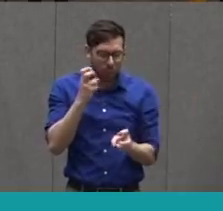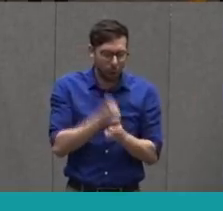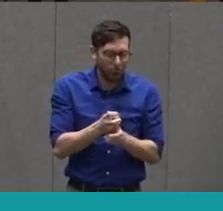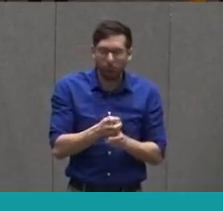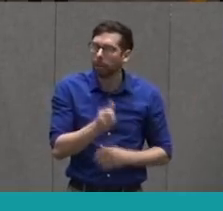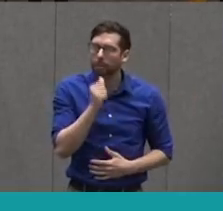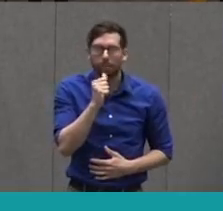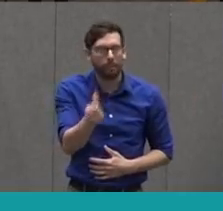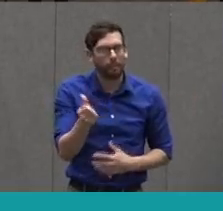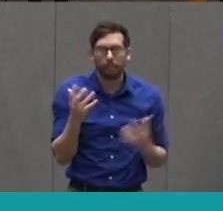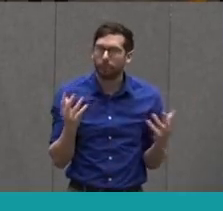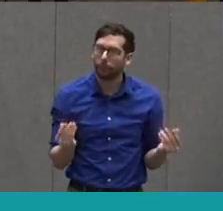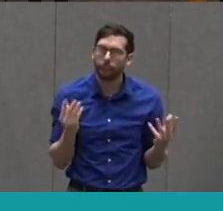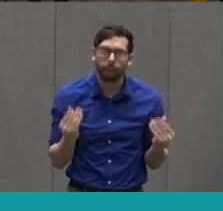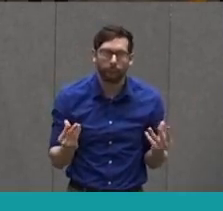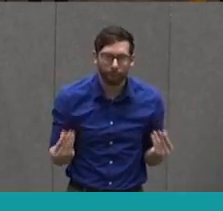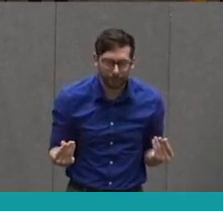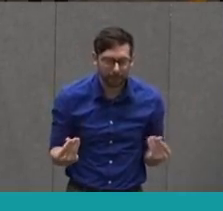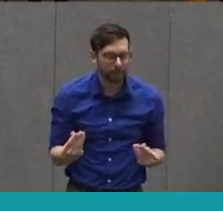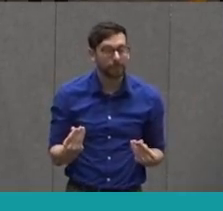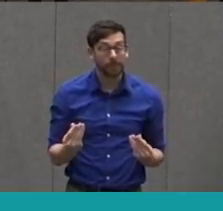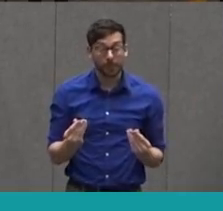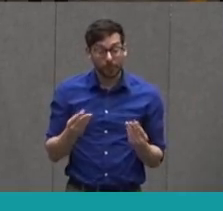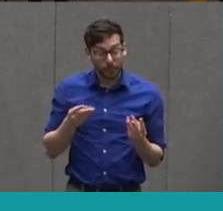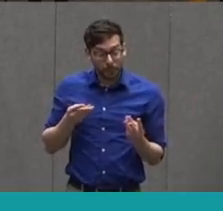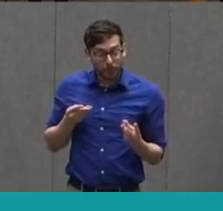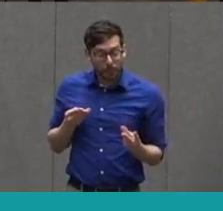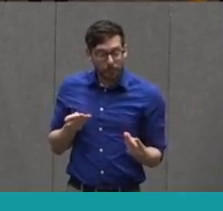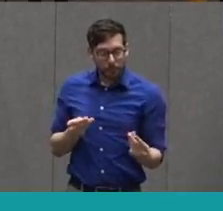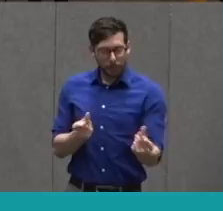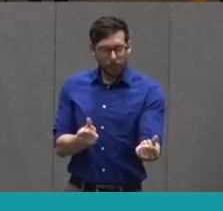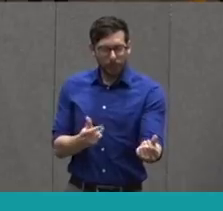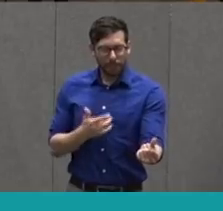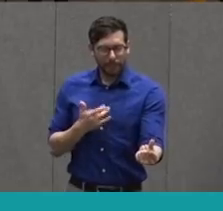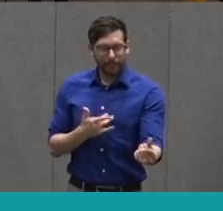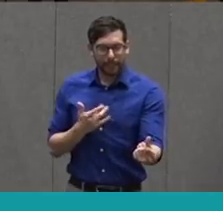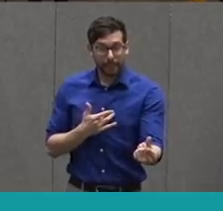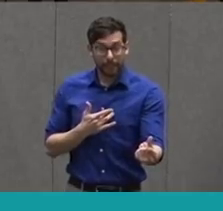It's smooth. And it's not flexible.